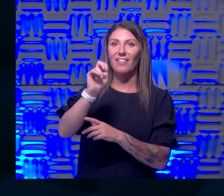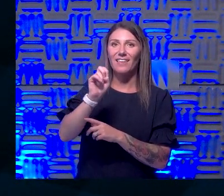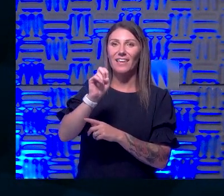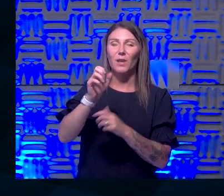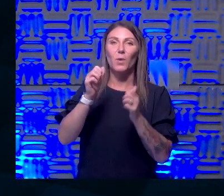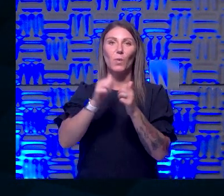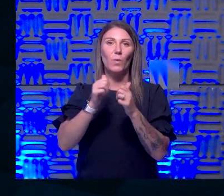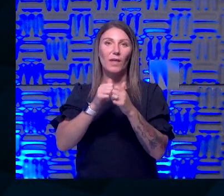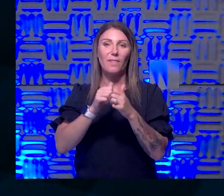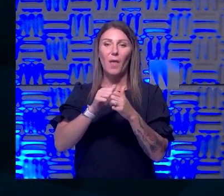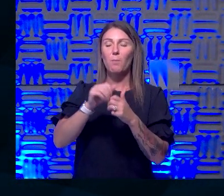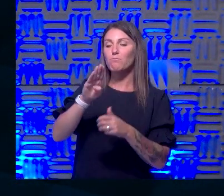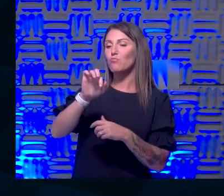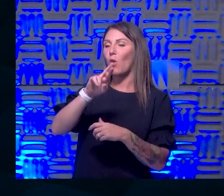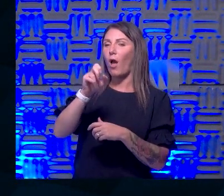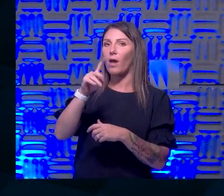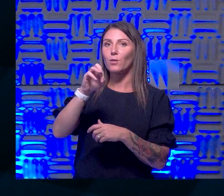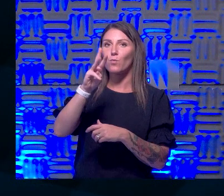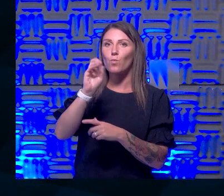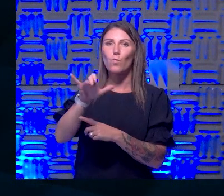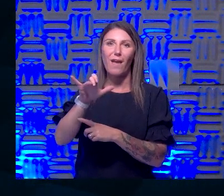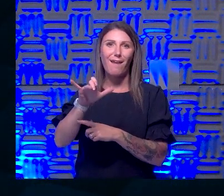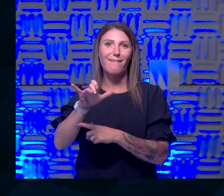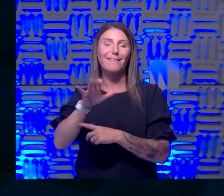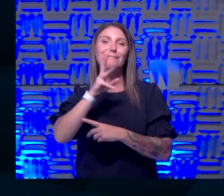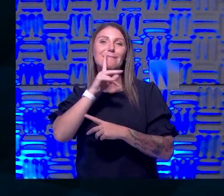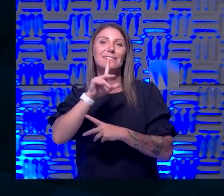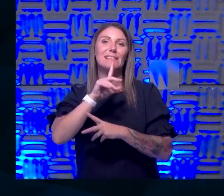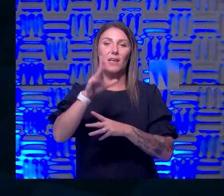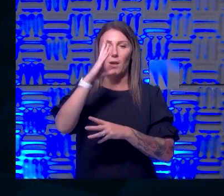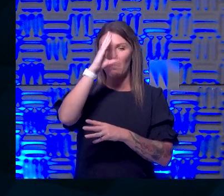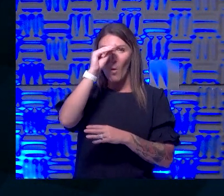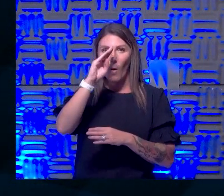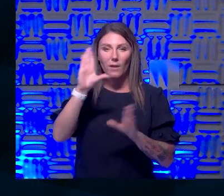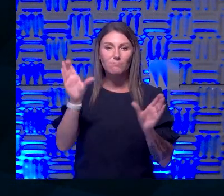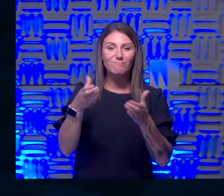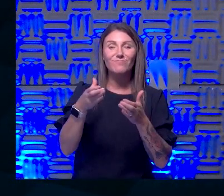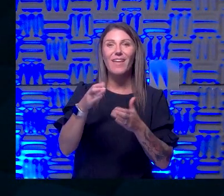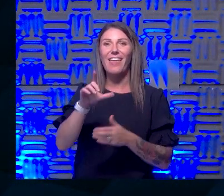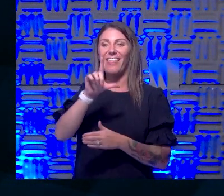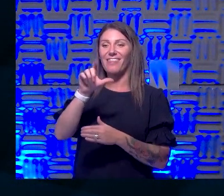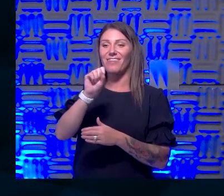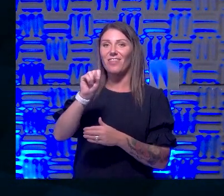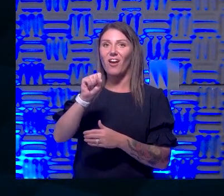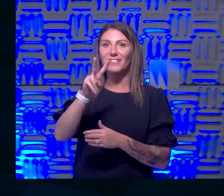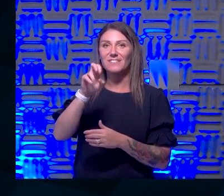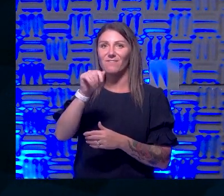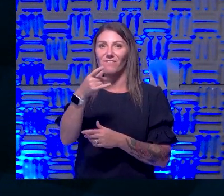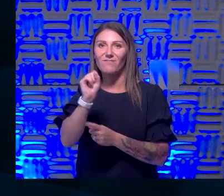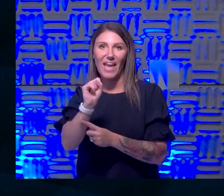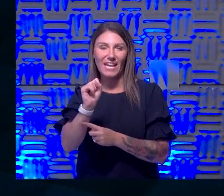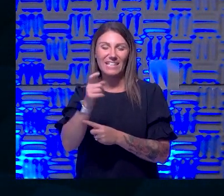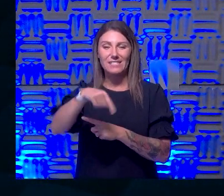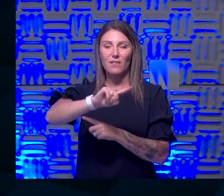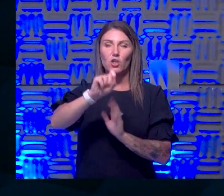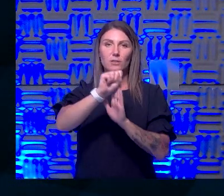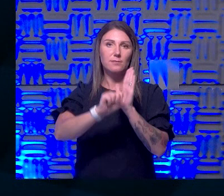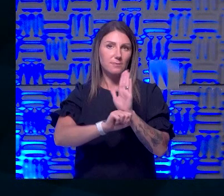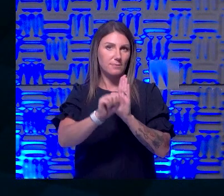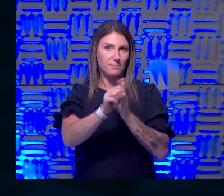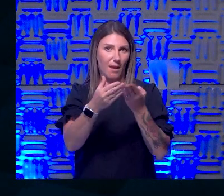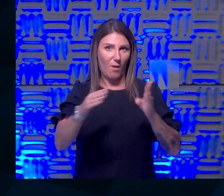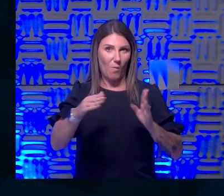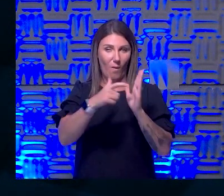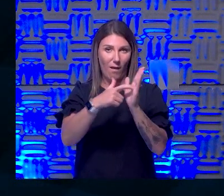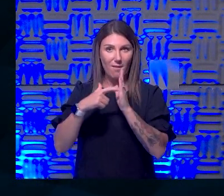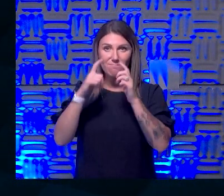He is an amazing singer and talent out in Las Vegas. They are on a statewide mandate also for masking. So he's showing us how it's done. But the reason I love him